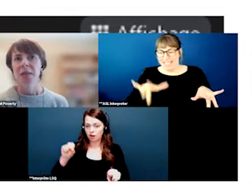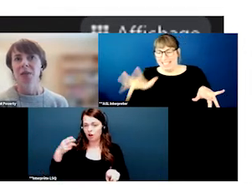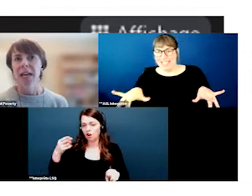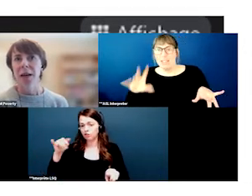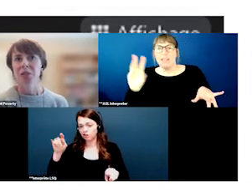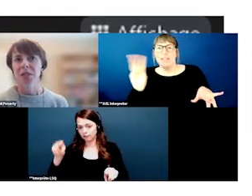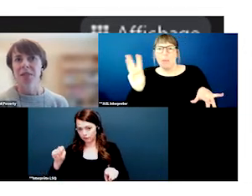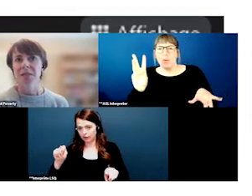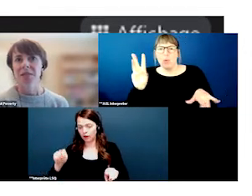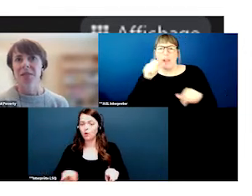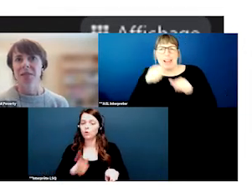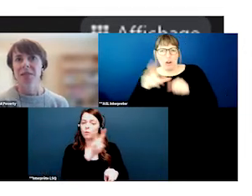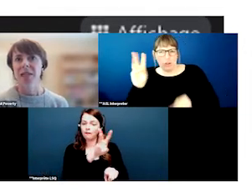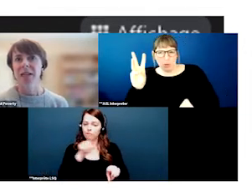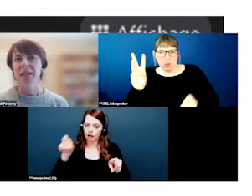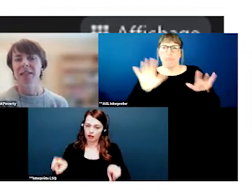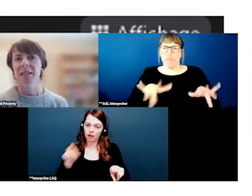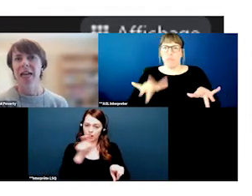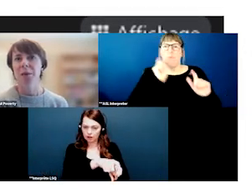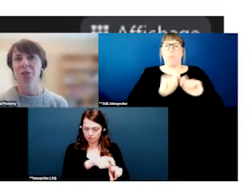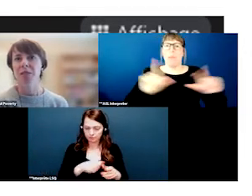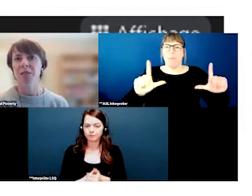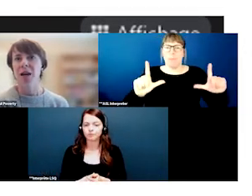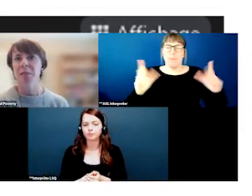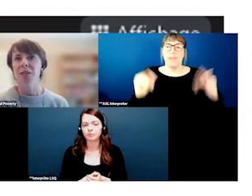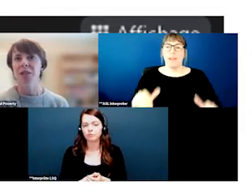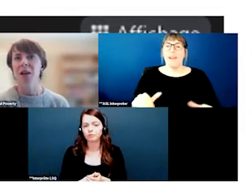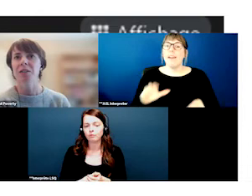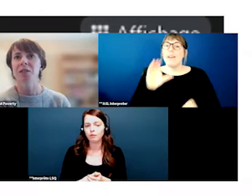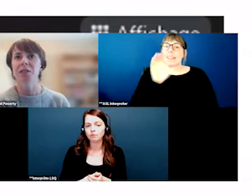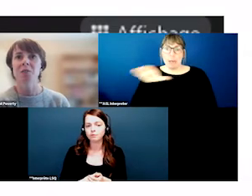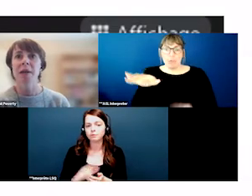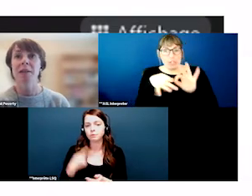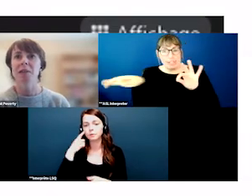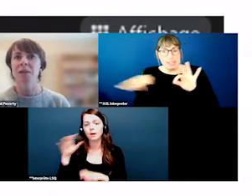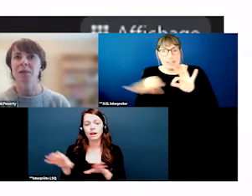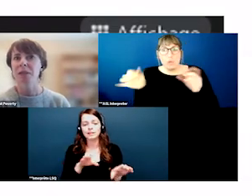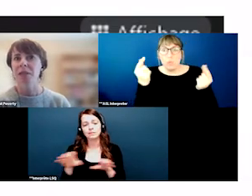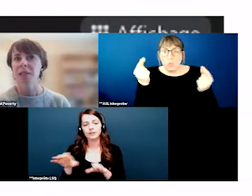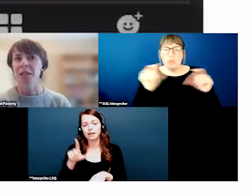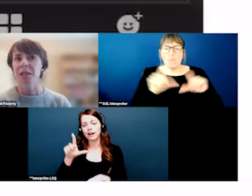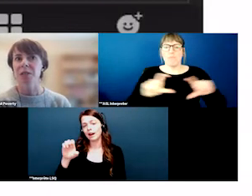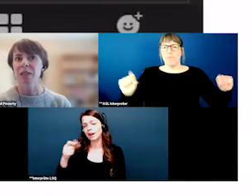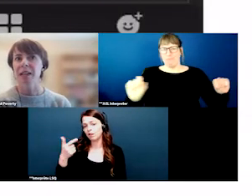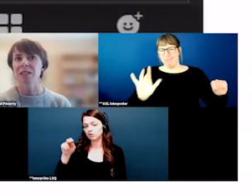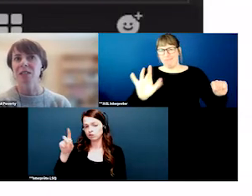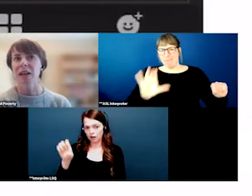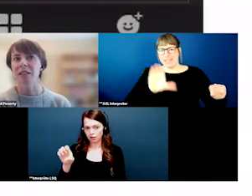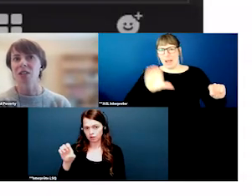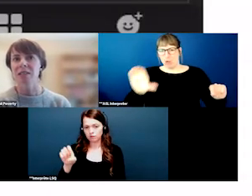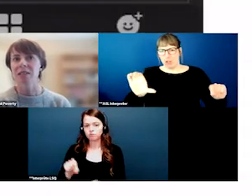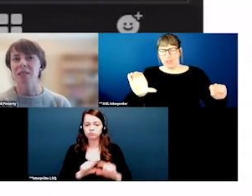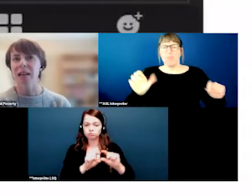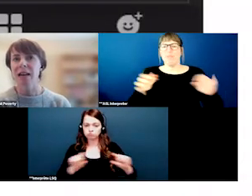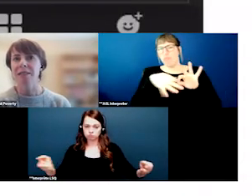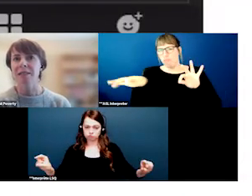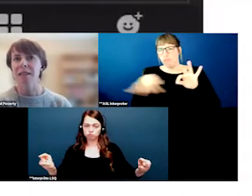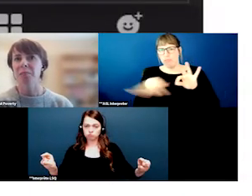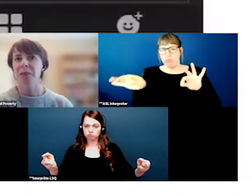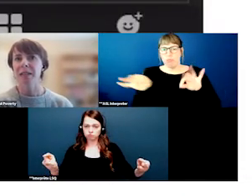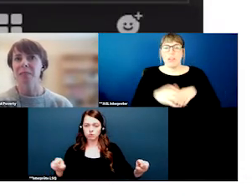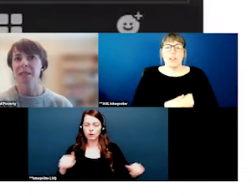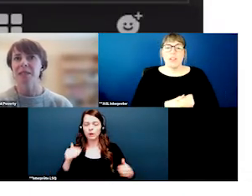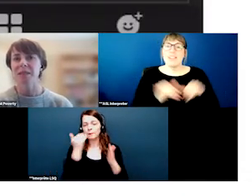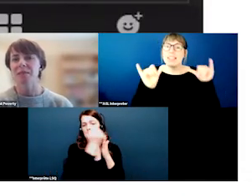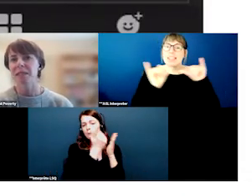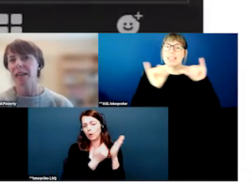To enable captions, select the captions option on your Zoom menu. If you would like to adjust the size